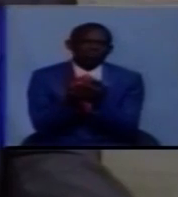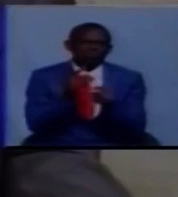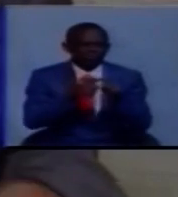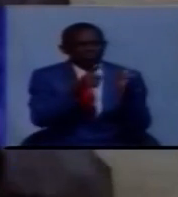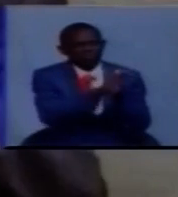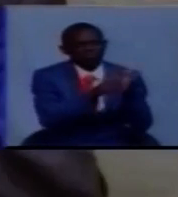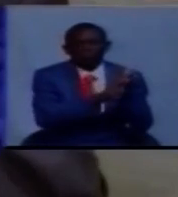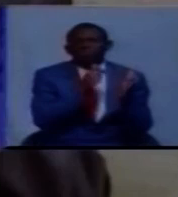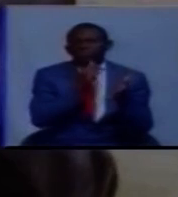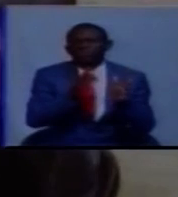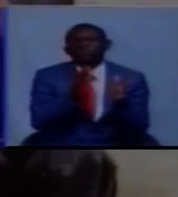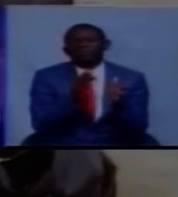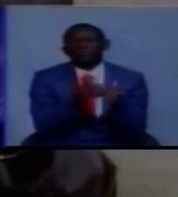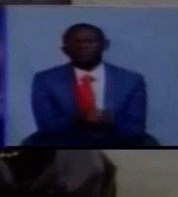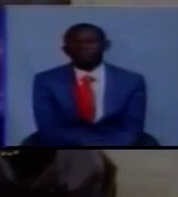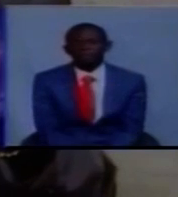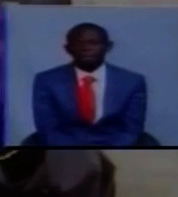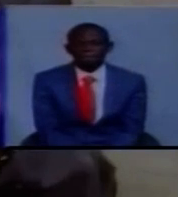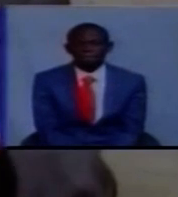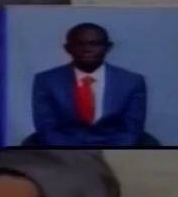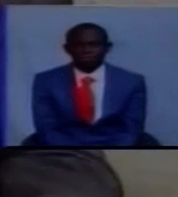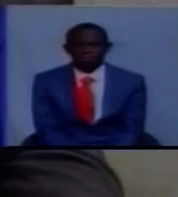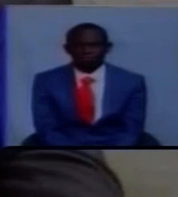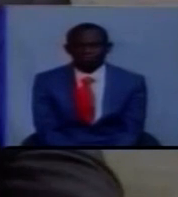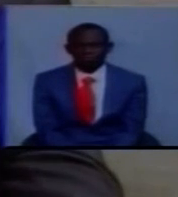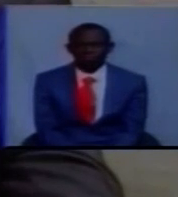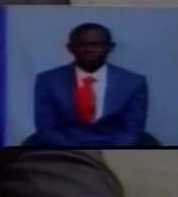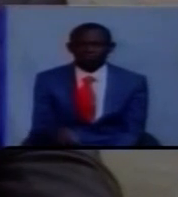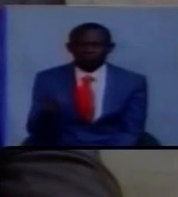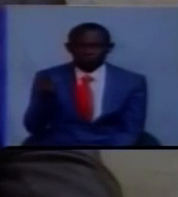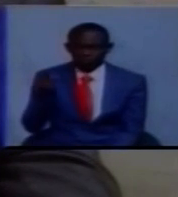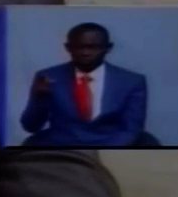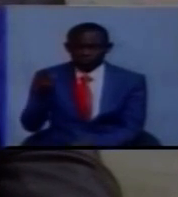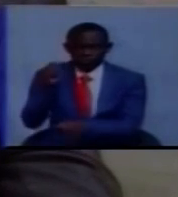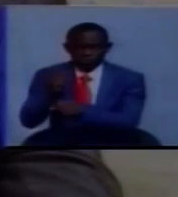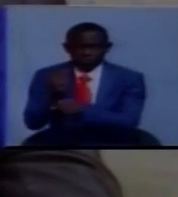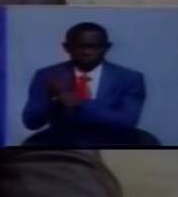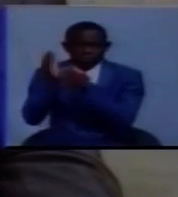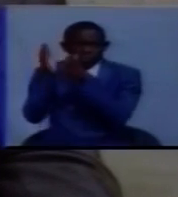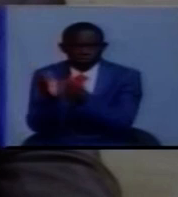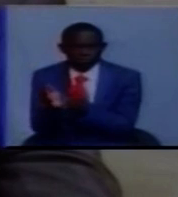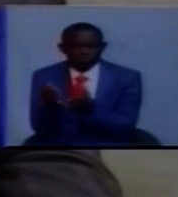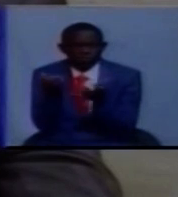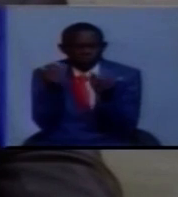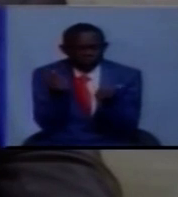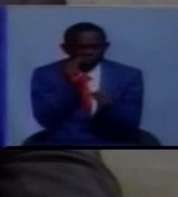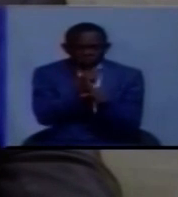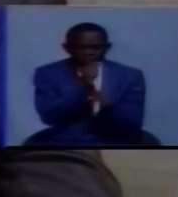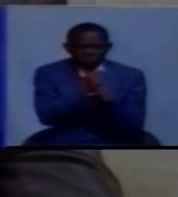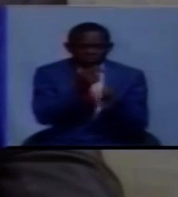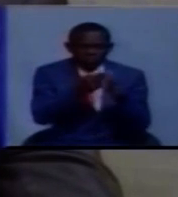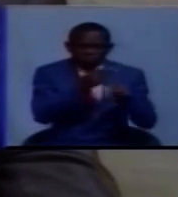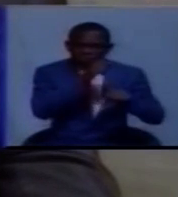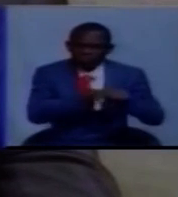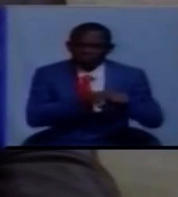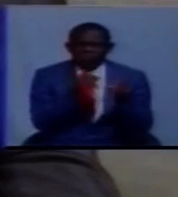is the employer who employs people in casual. It is not the employee who wants to be employed as a casual.